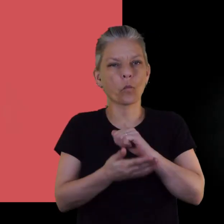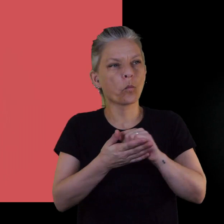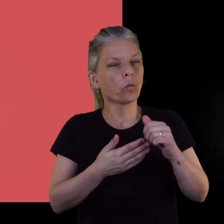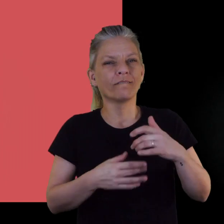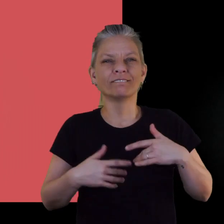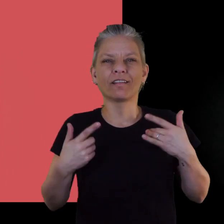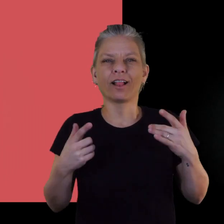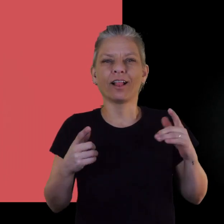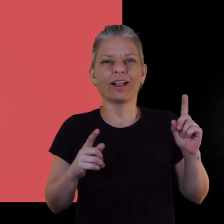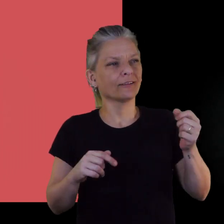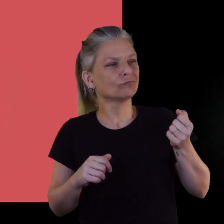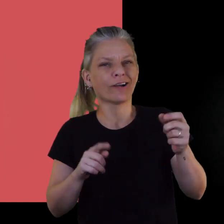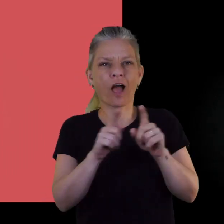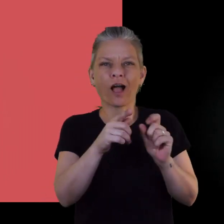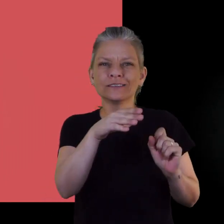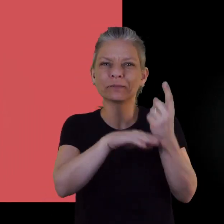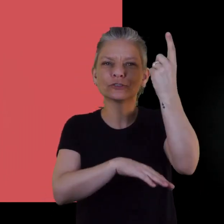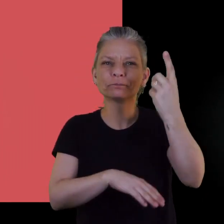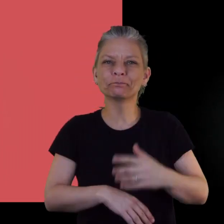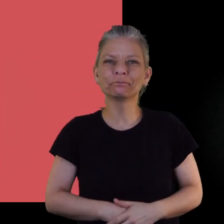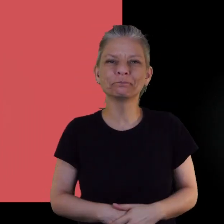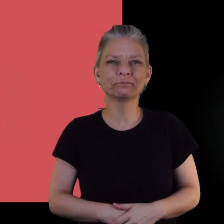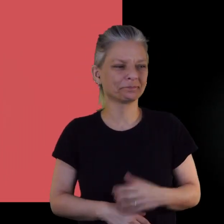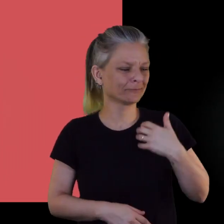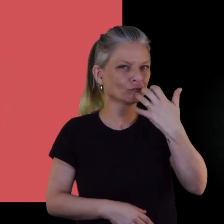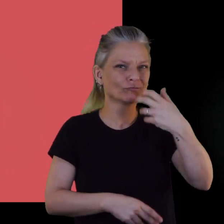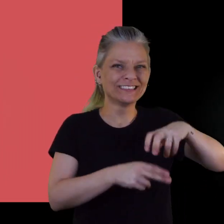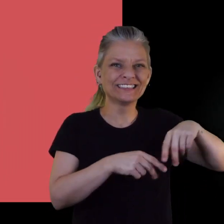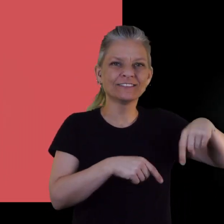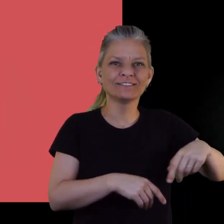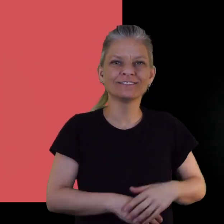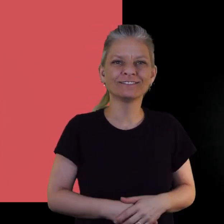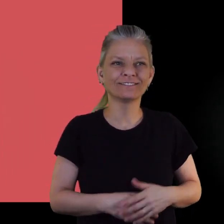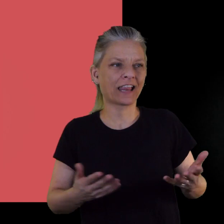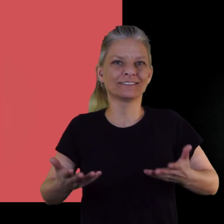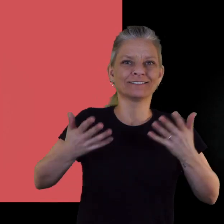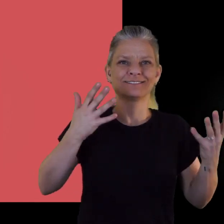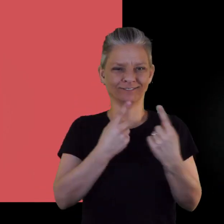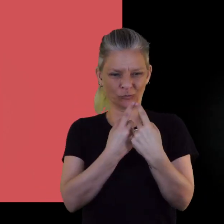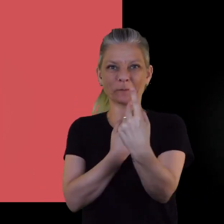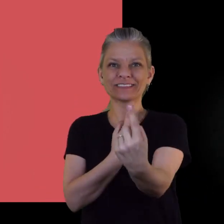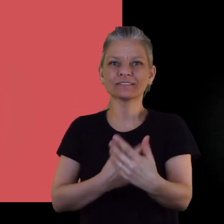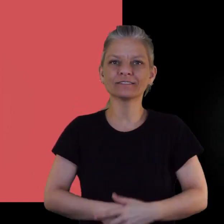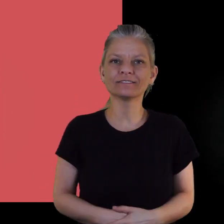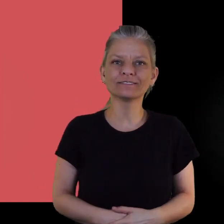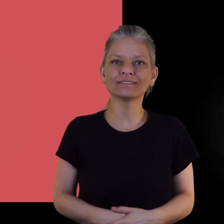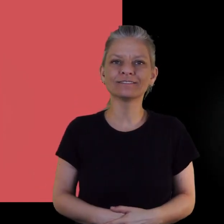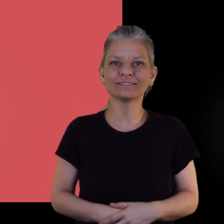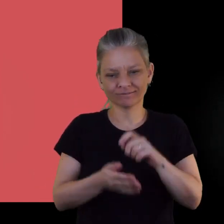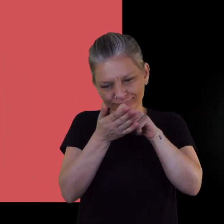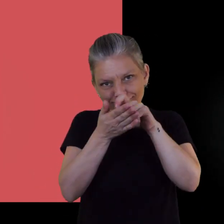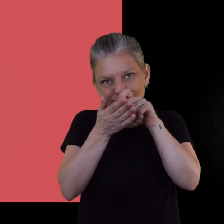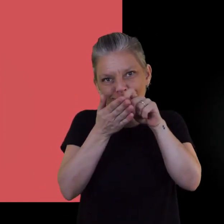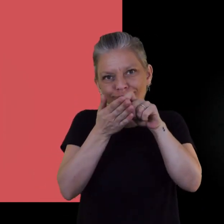I always used to feel like the train was a spaceship. I was in the green seat, weightless. You were on the opposite,